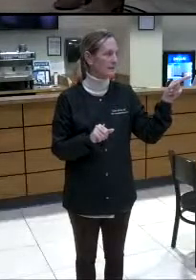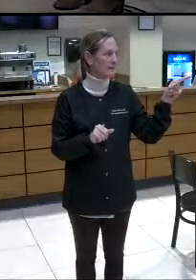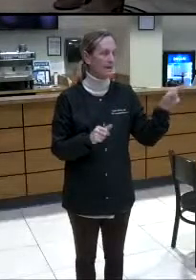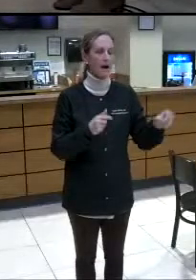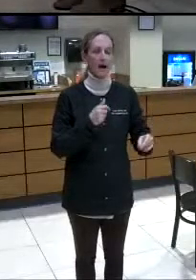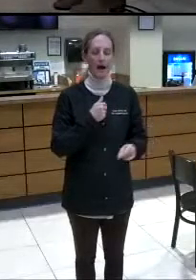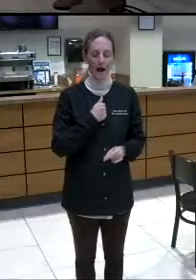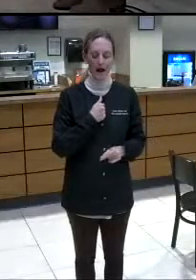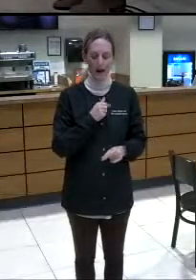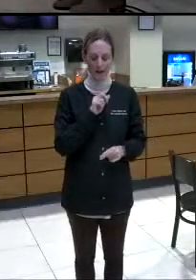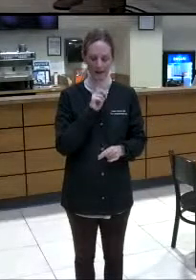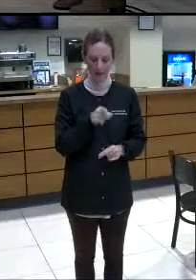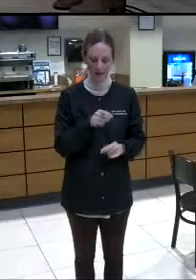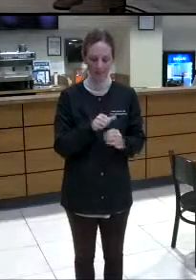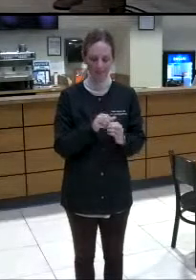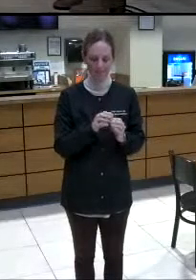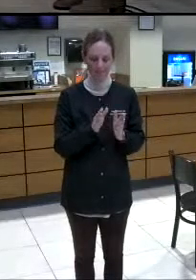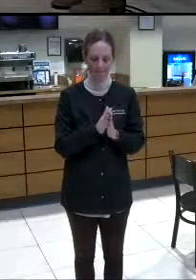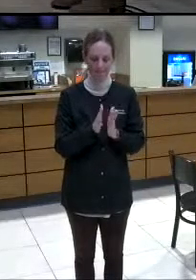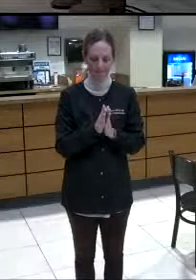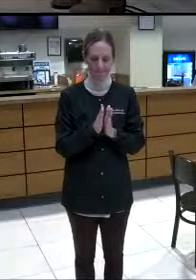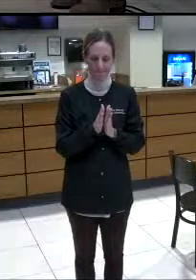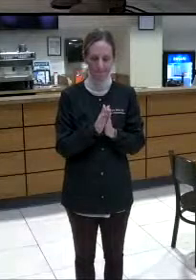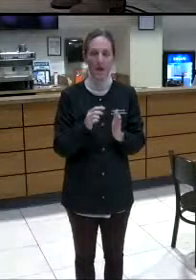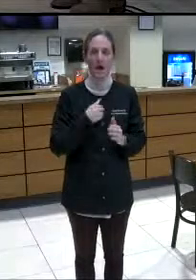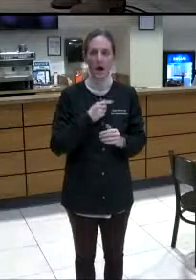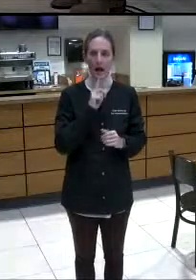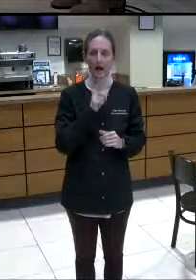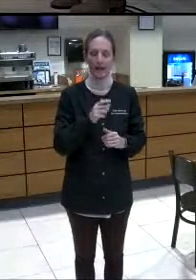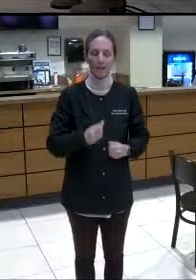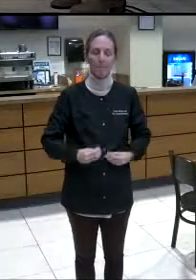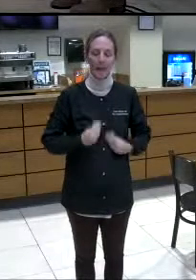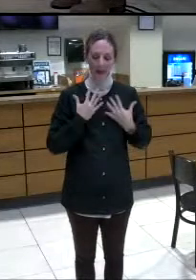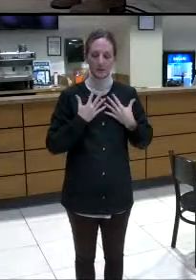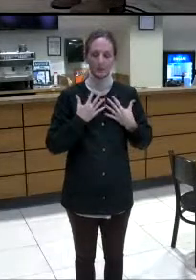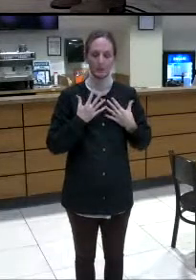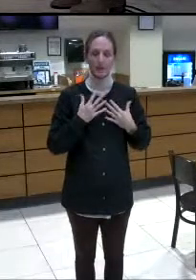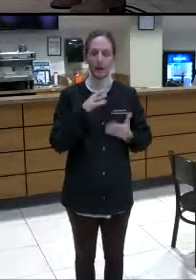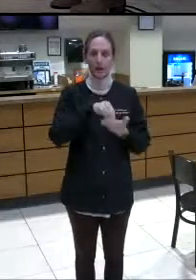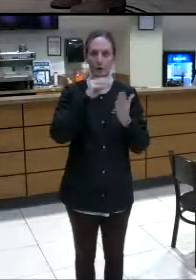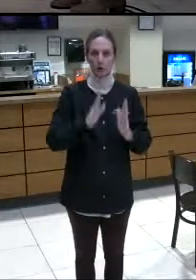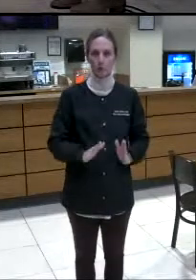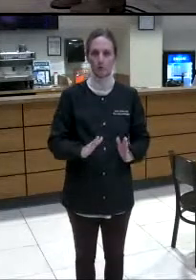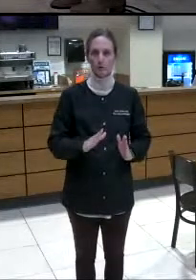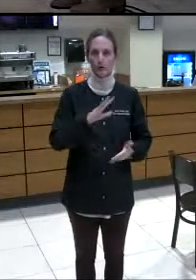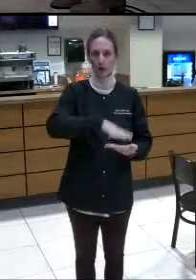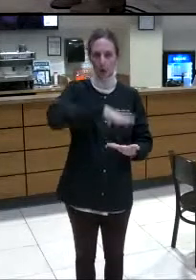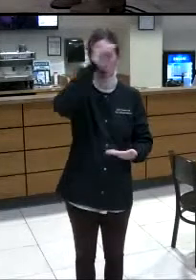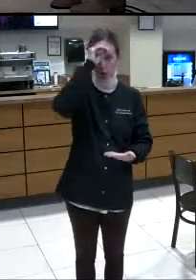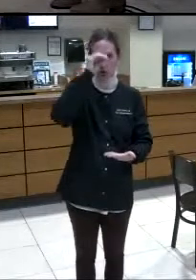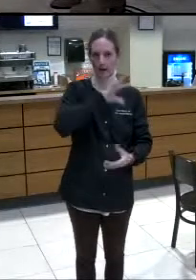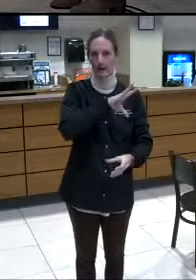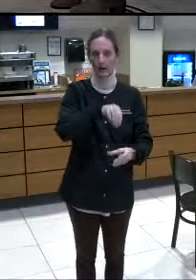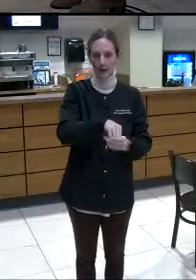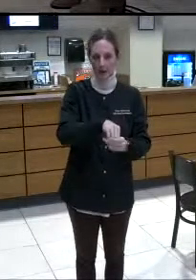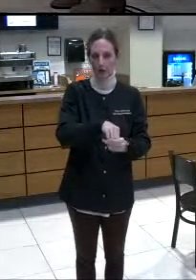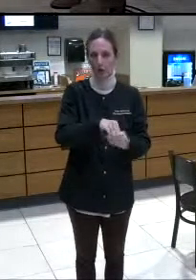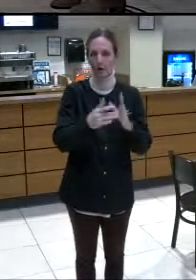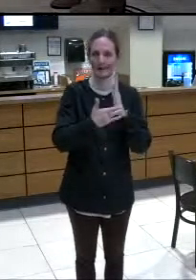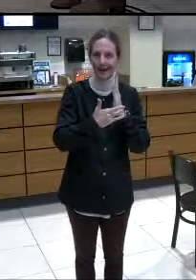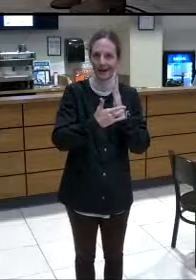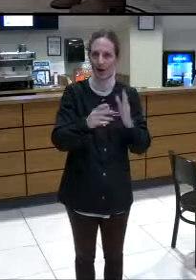I am on topic. I am passionate about student learning, including technology